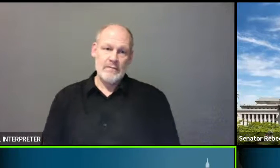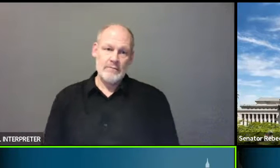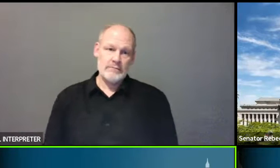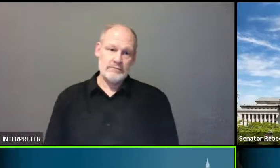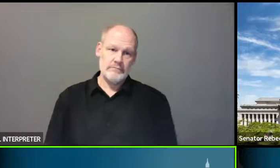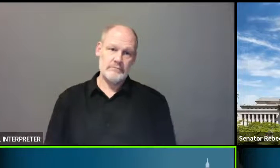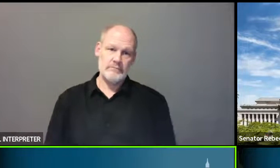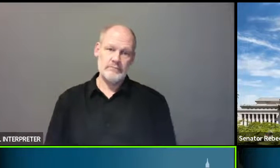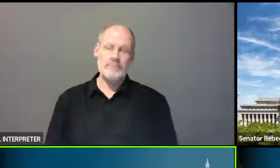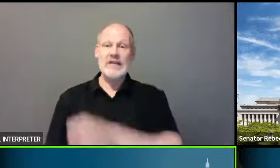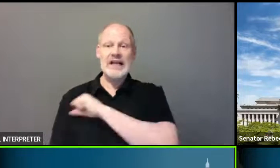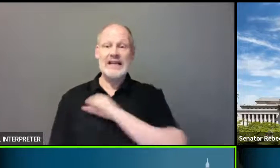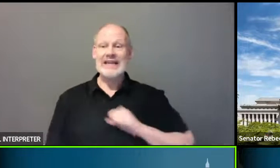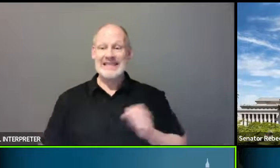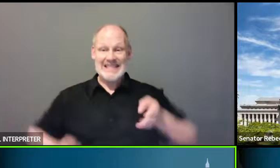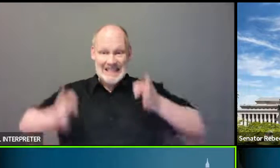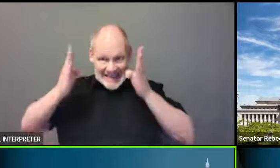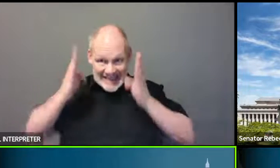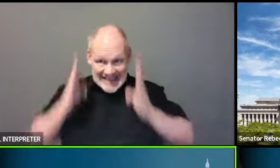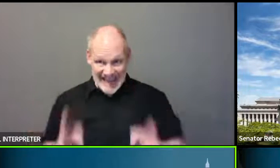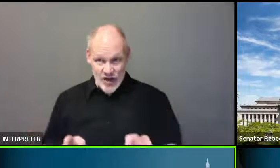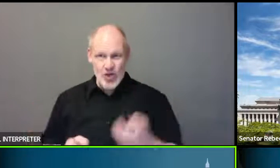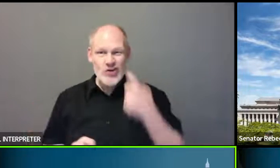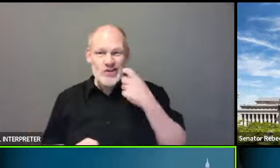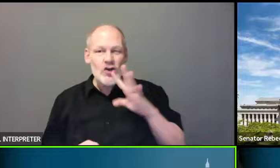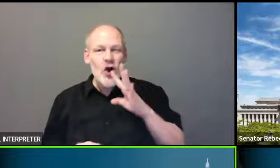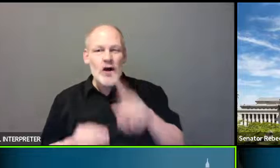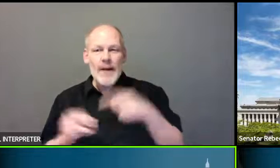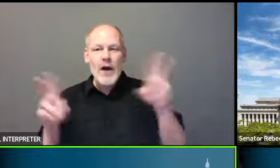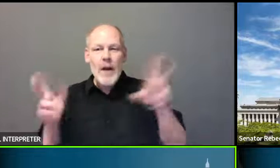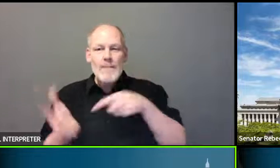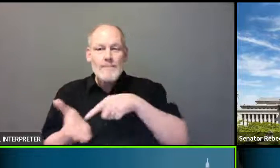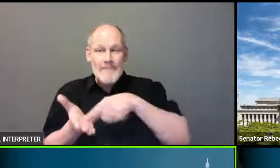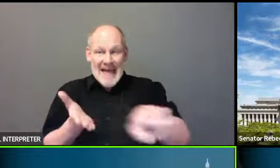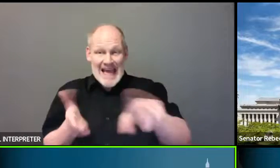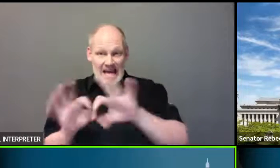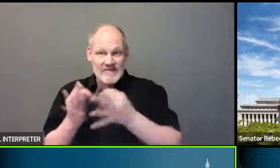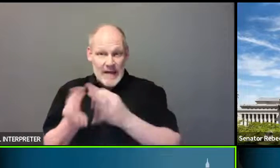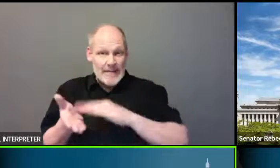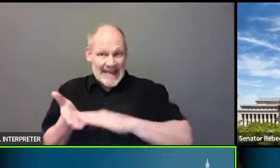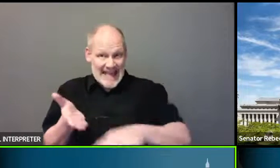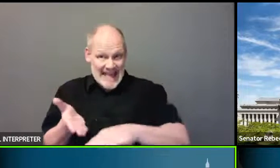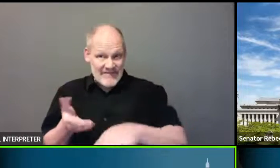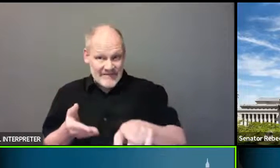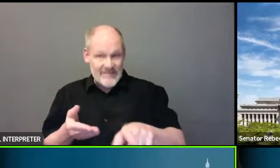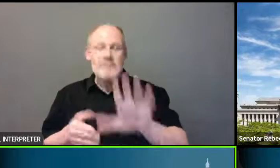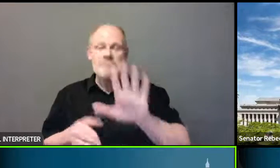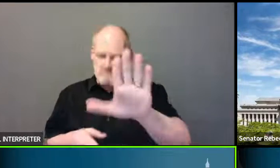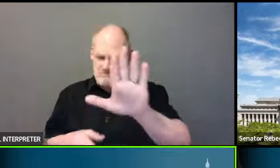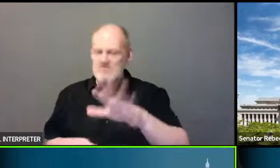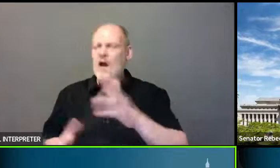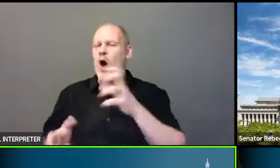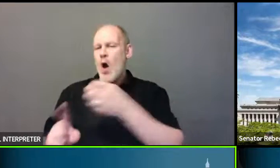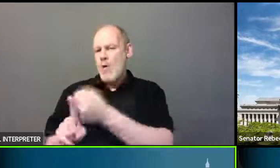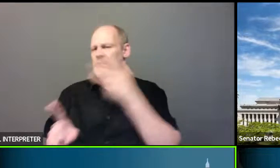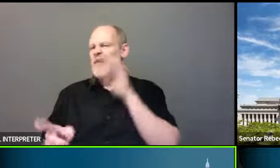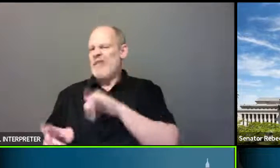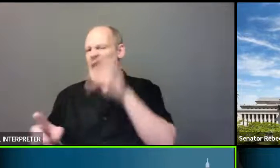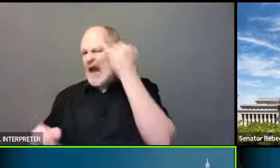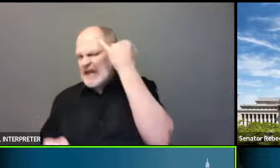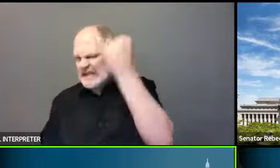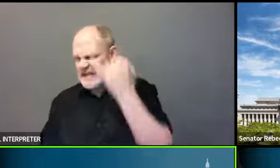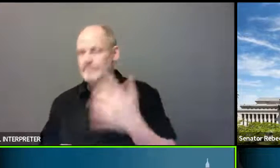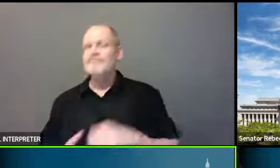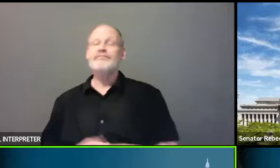Similarly, the senator referenced the paid family leave. The other thing that we did a couple of years ago and we are expanding this